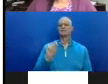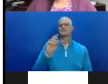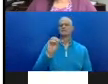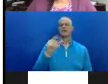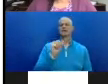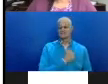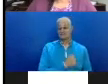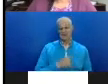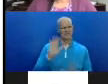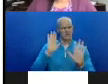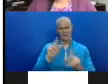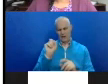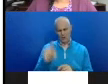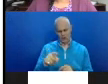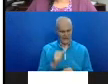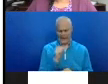up well enough.